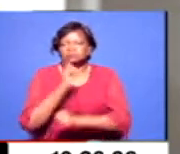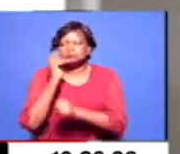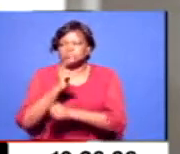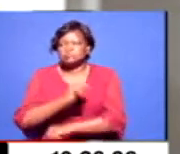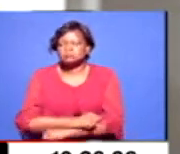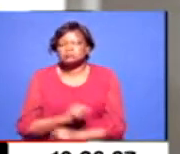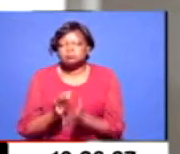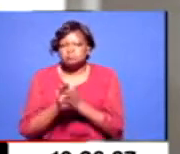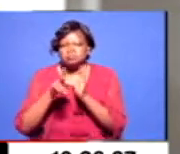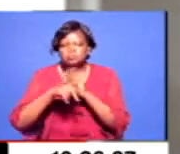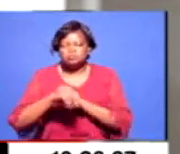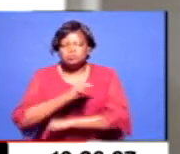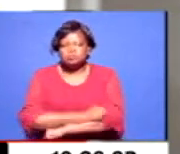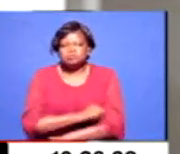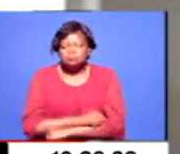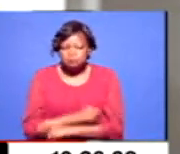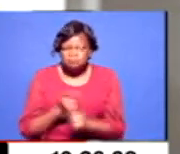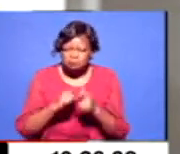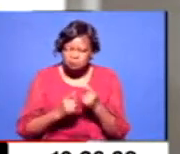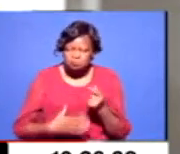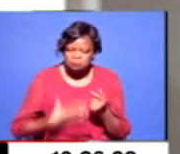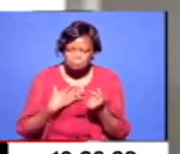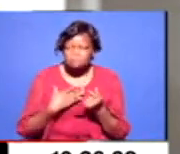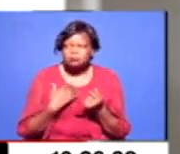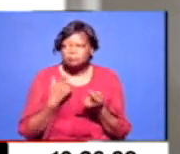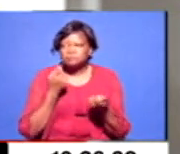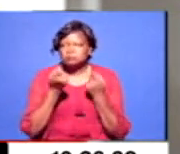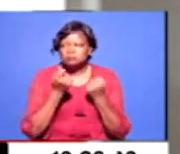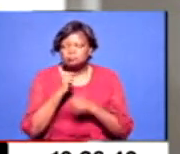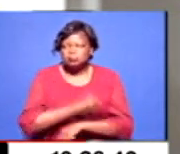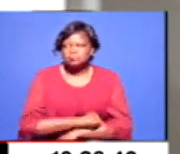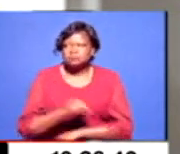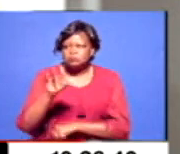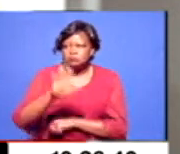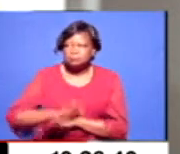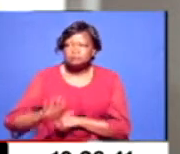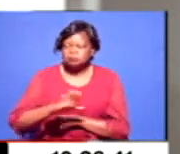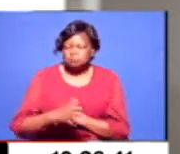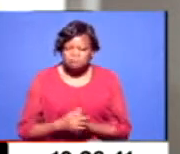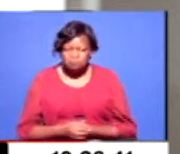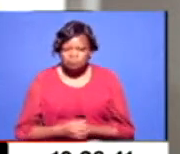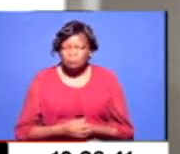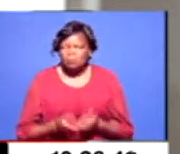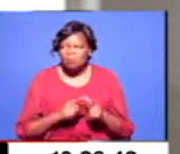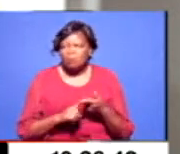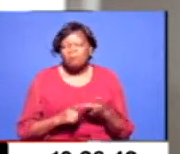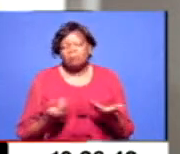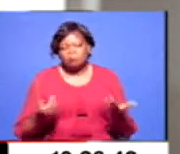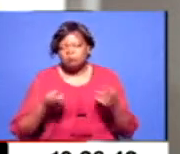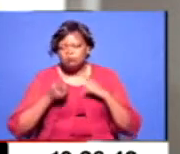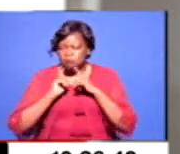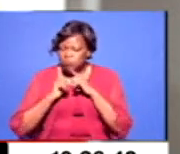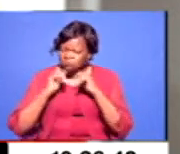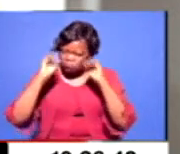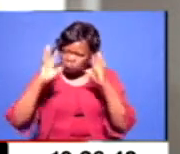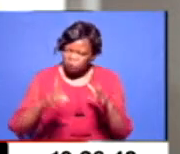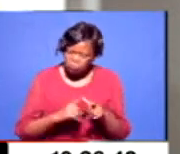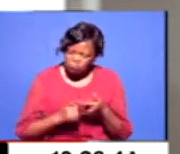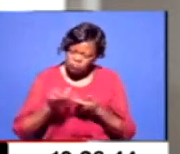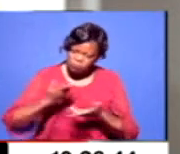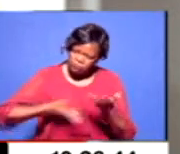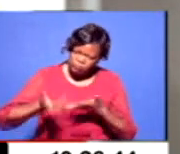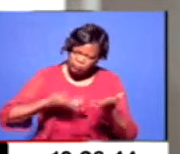primary schools. So we visited a few schools within the locality, mm-hmm. and we talked with the teachers, we engaged the